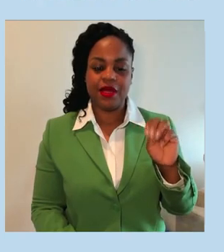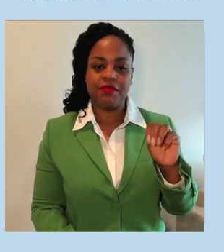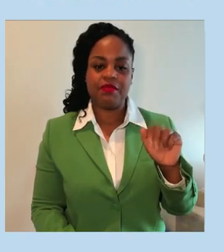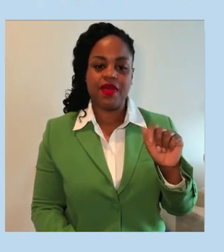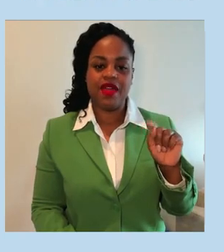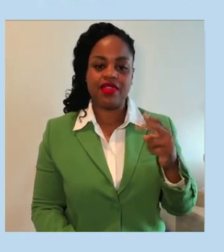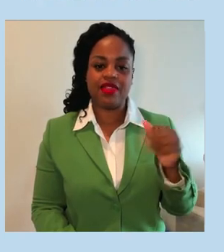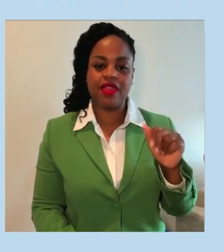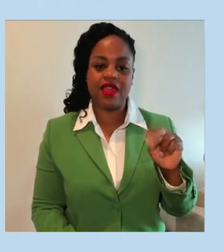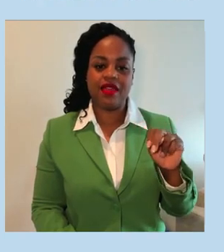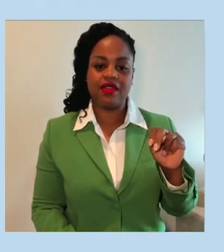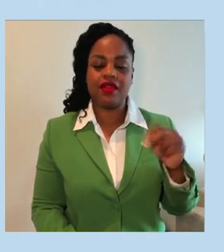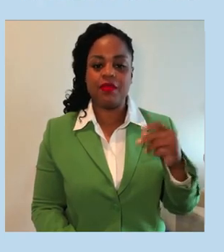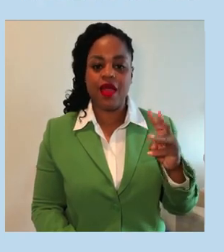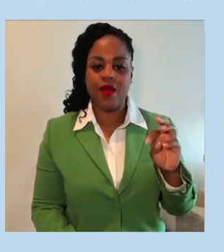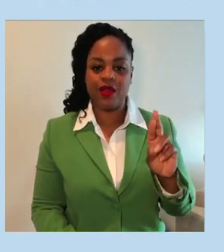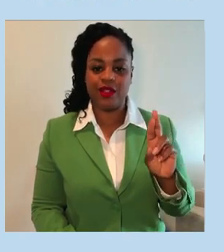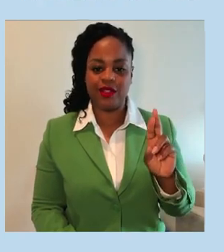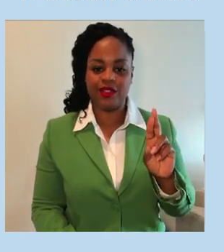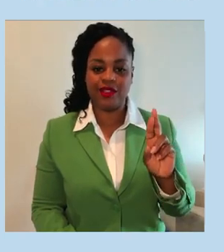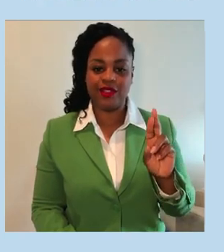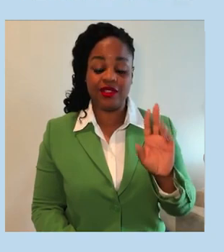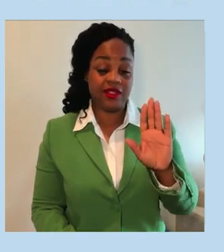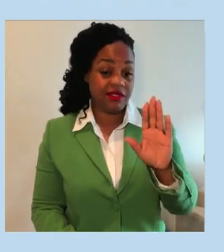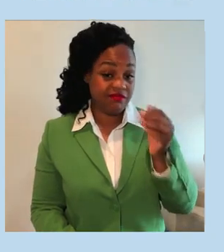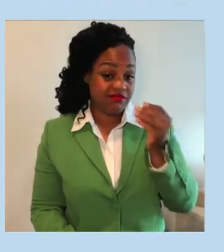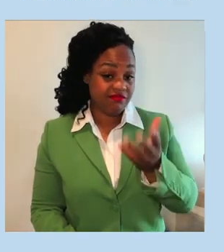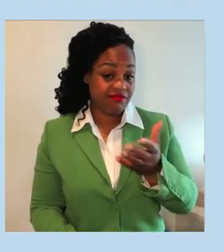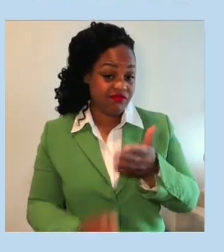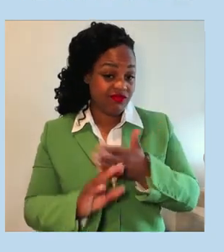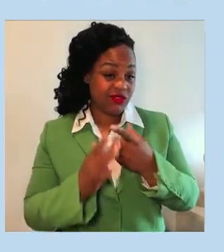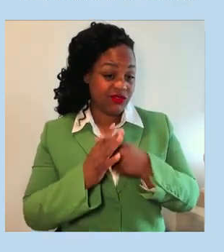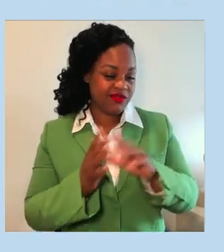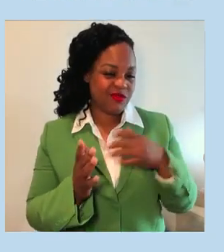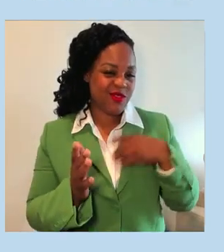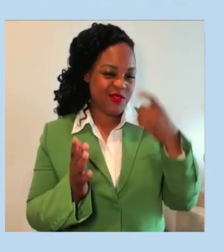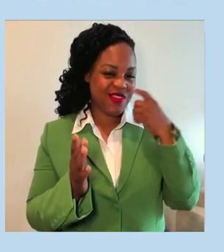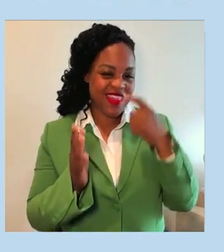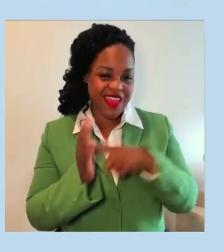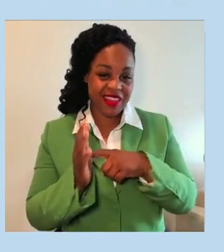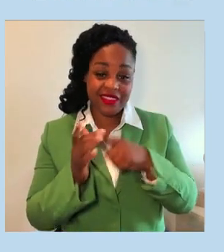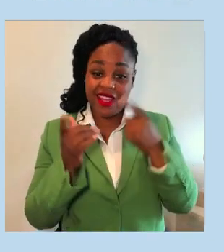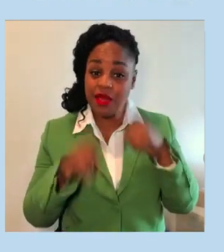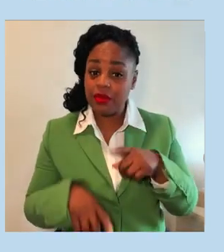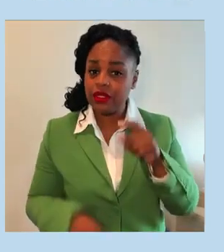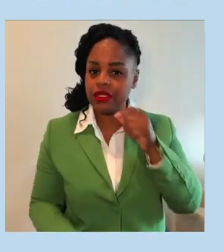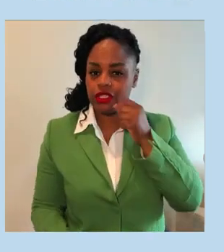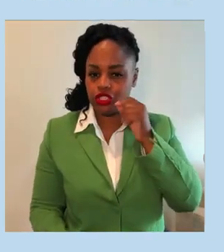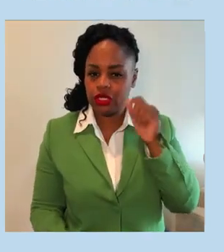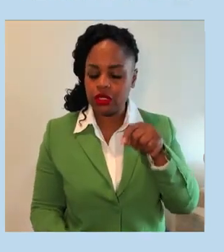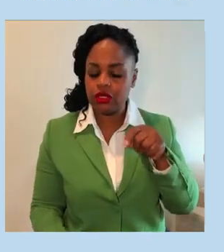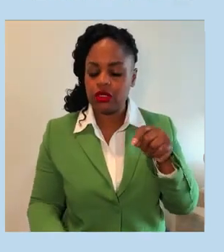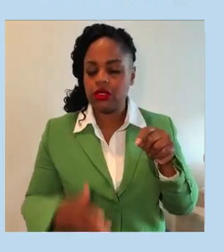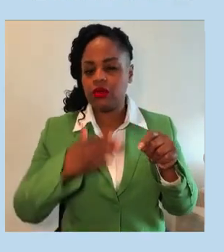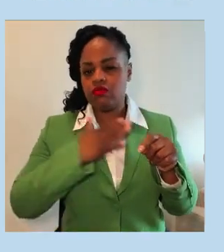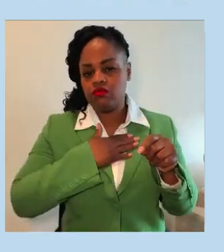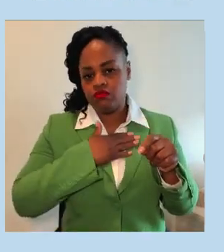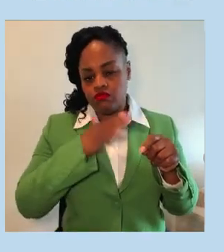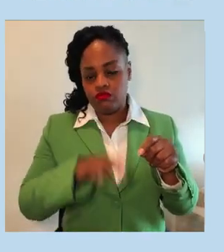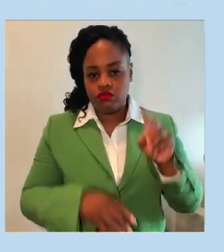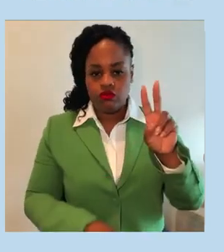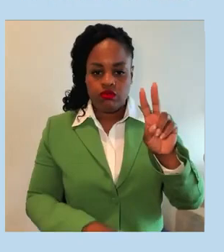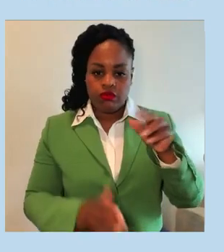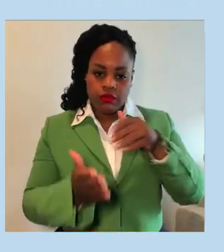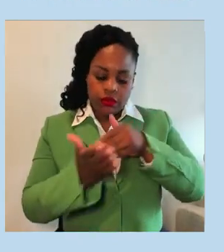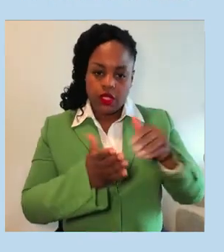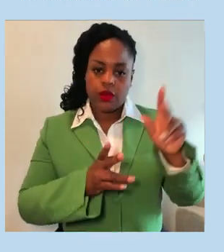than 2 million have fled Ukraine into surrounding countries, and this doesn't include those who have been internally displaced.